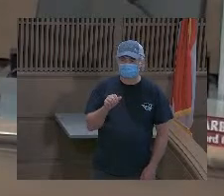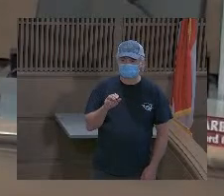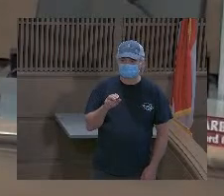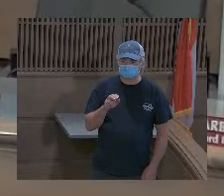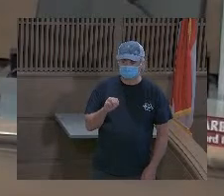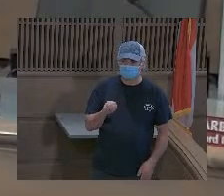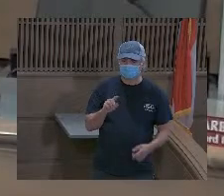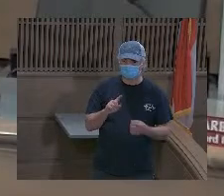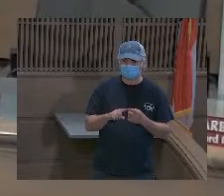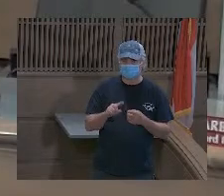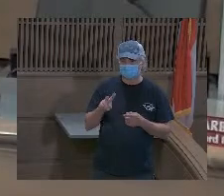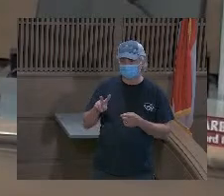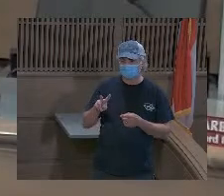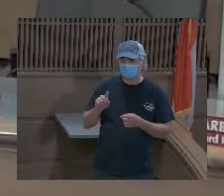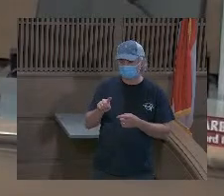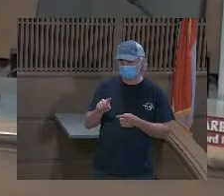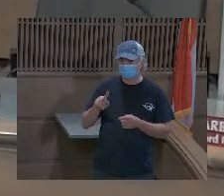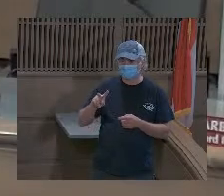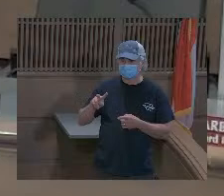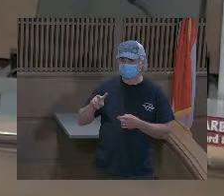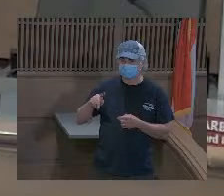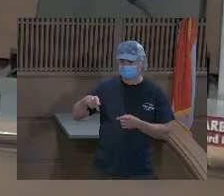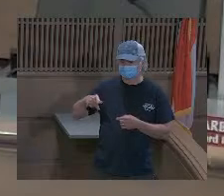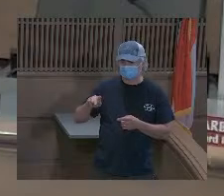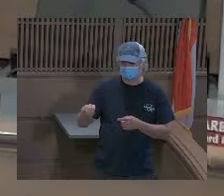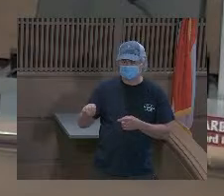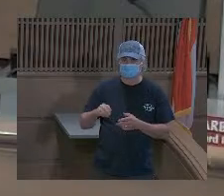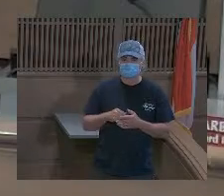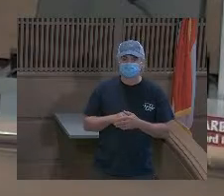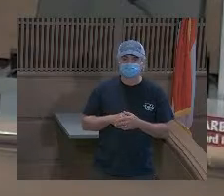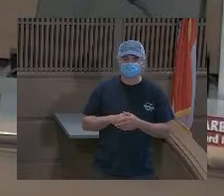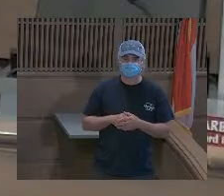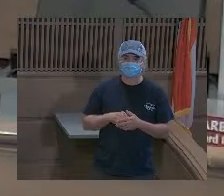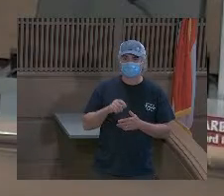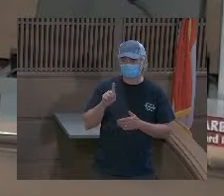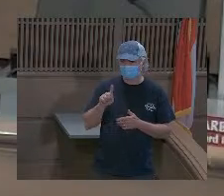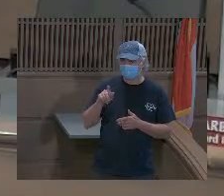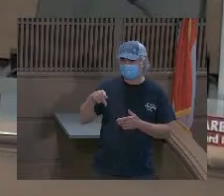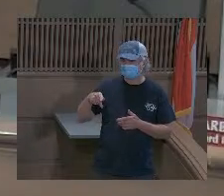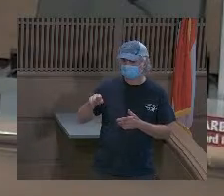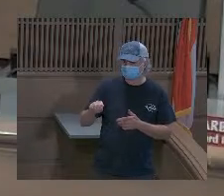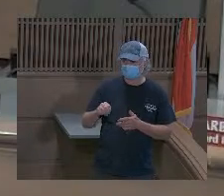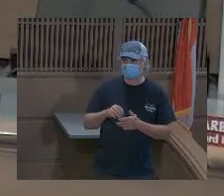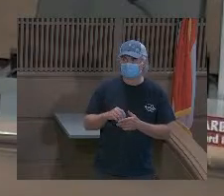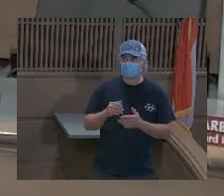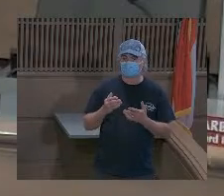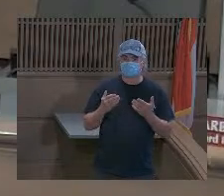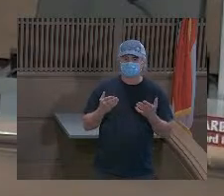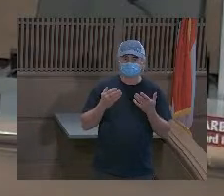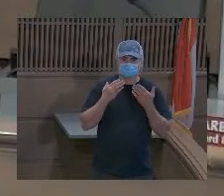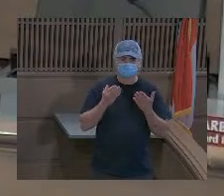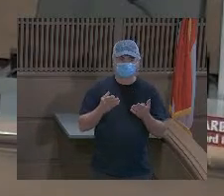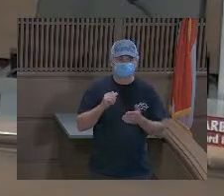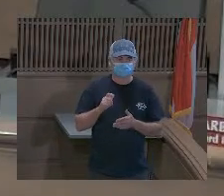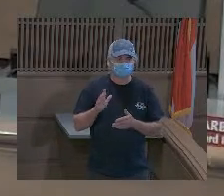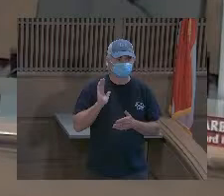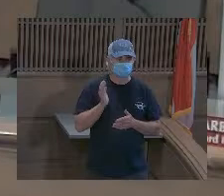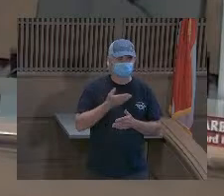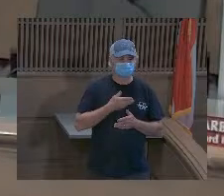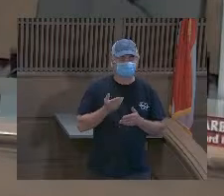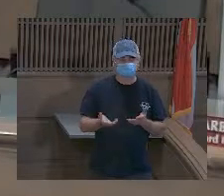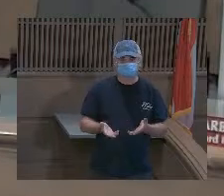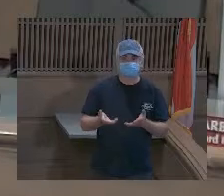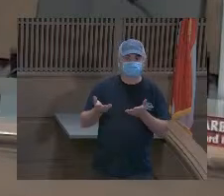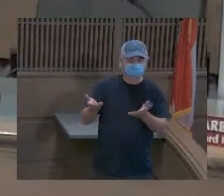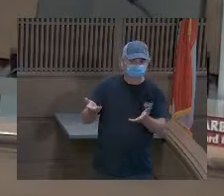Before we end today, I will want to thank all of our presenters today for